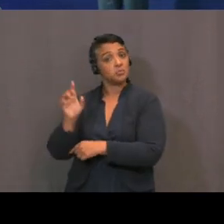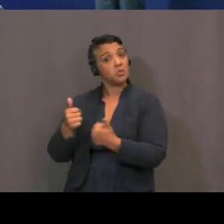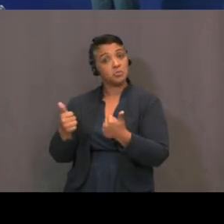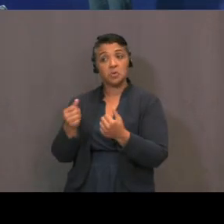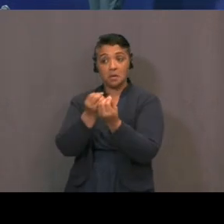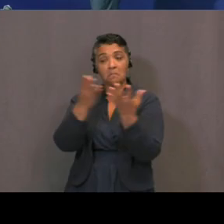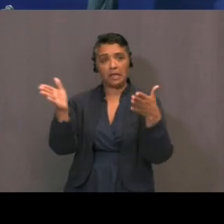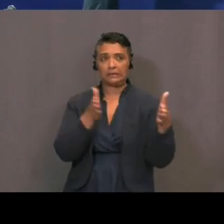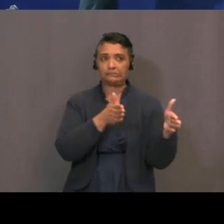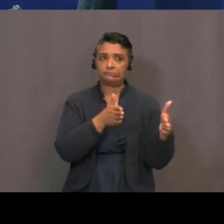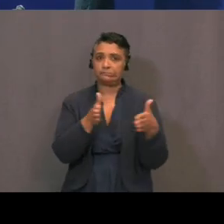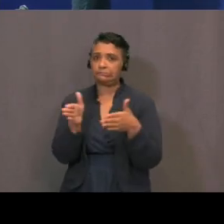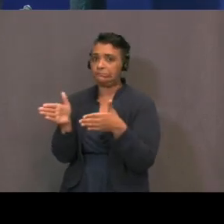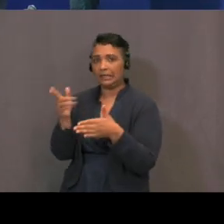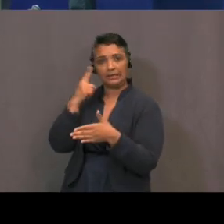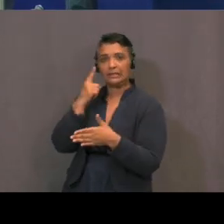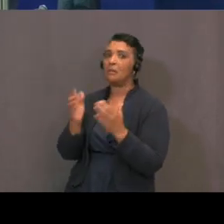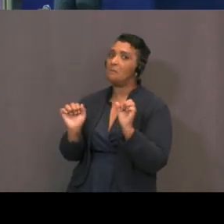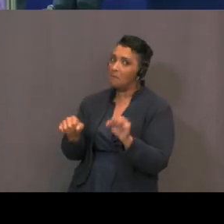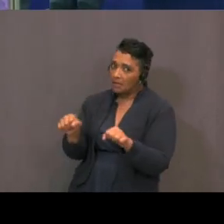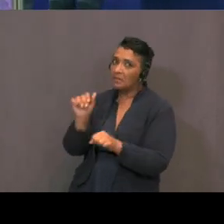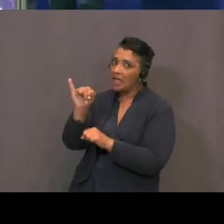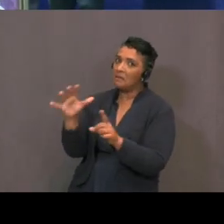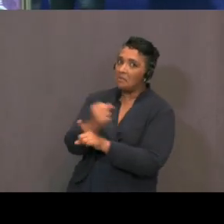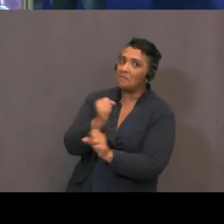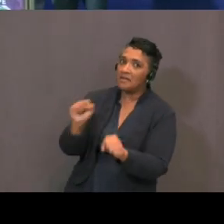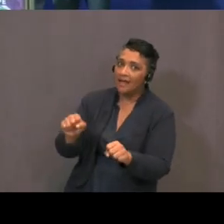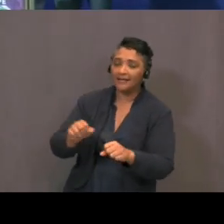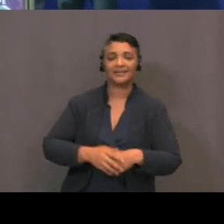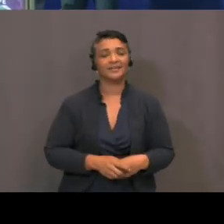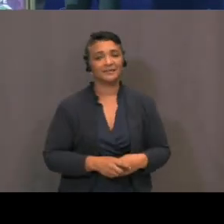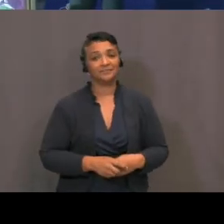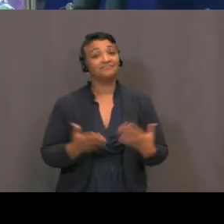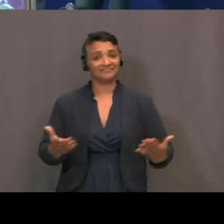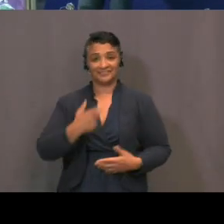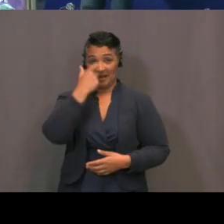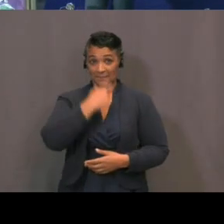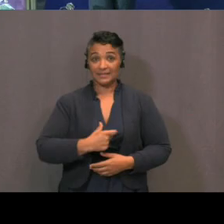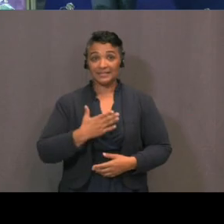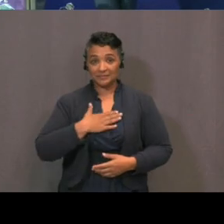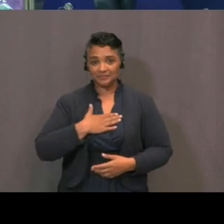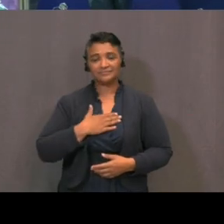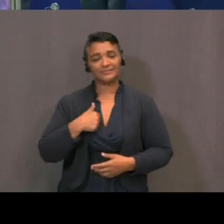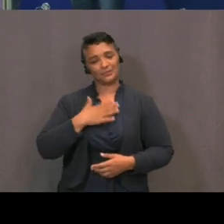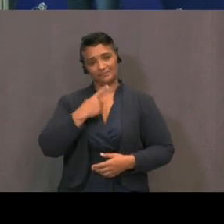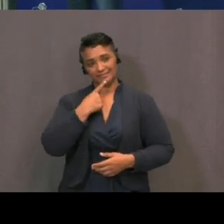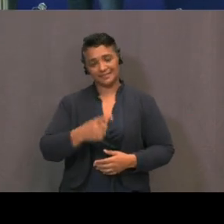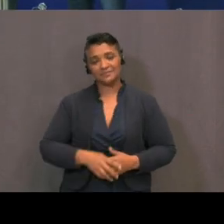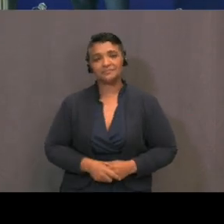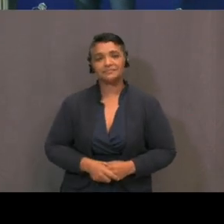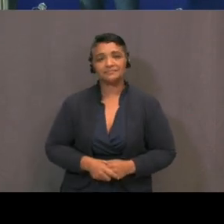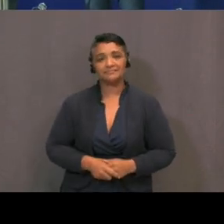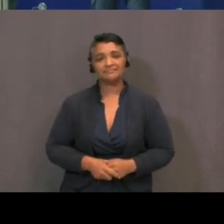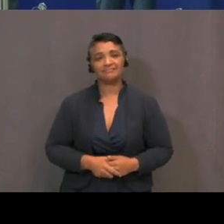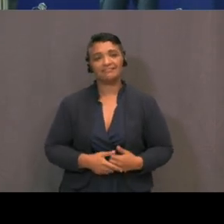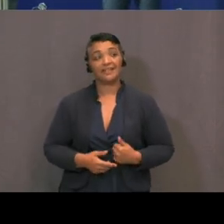lot of us had to reconsider our initial position. Now, having said that on a personal note, I would venture to say that if the